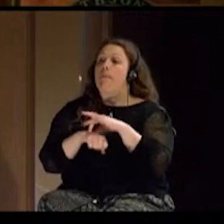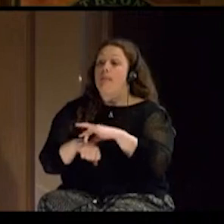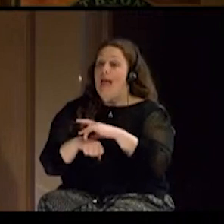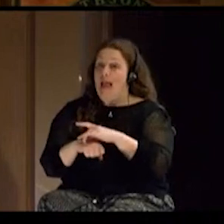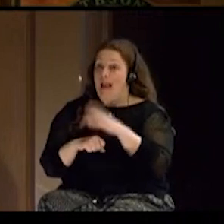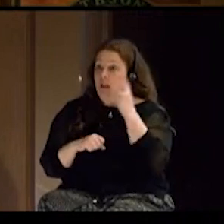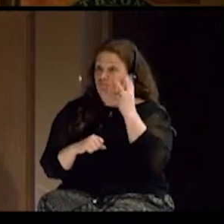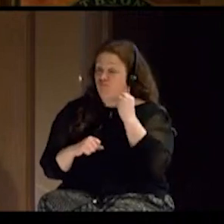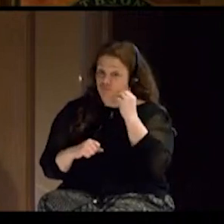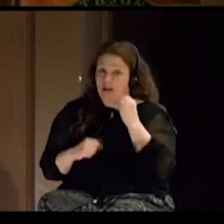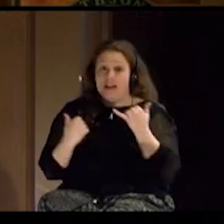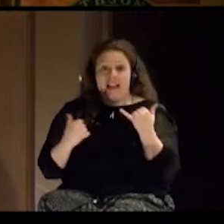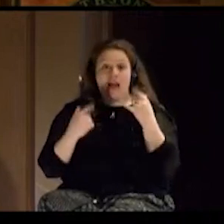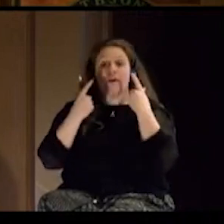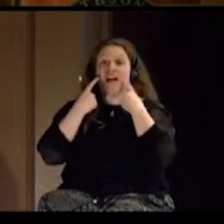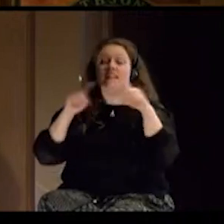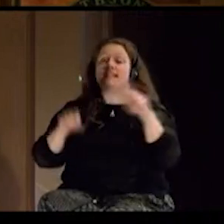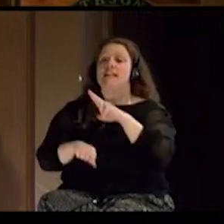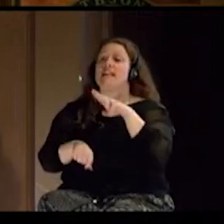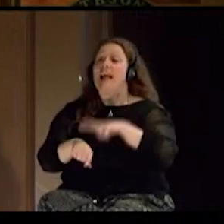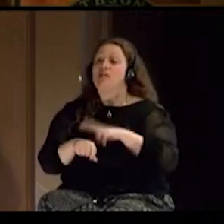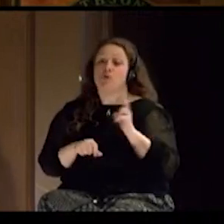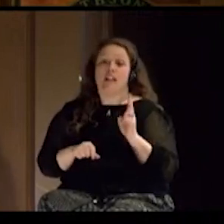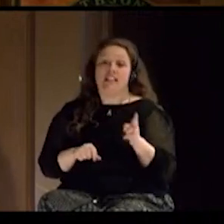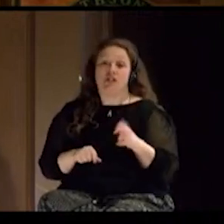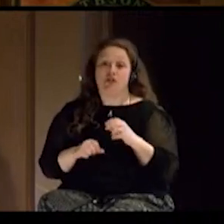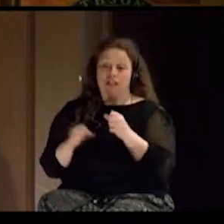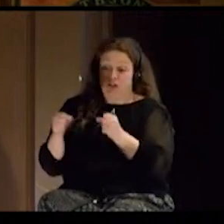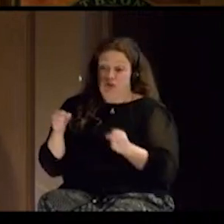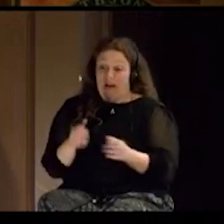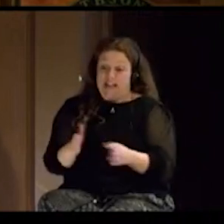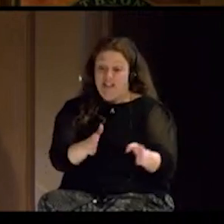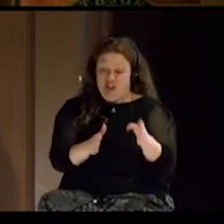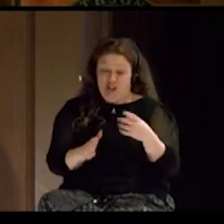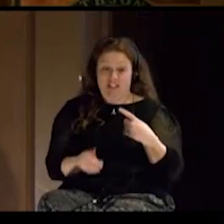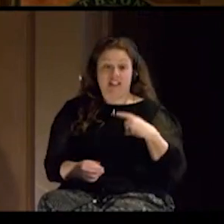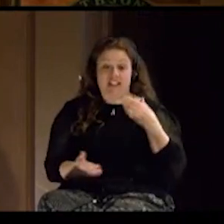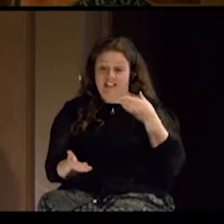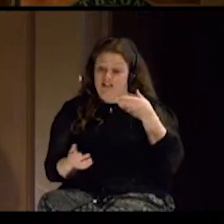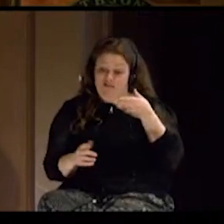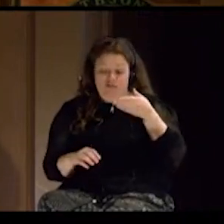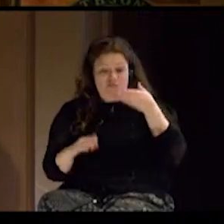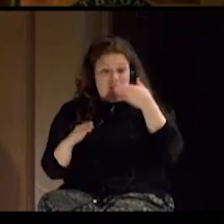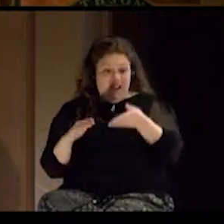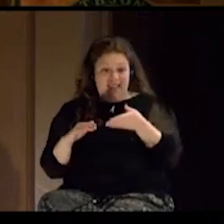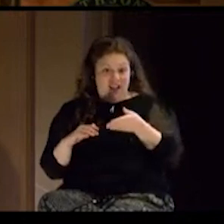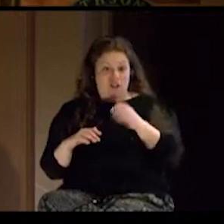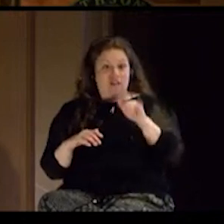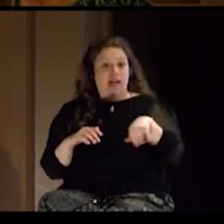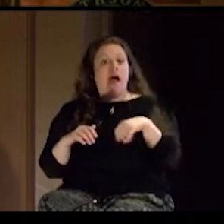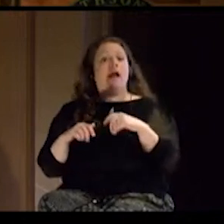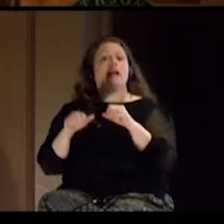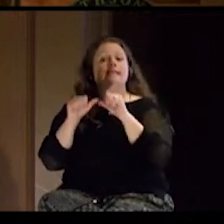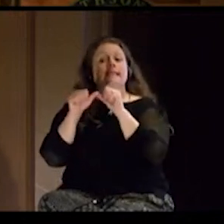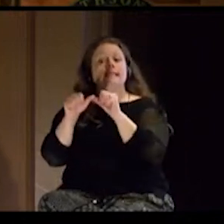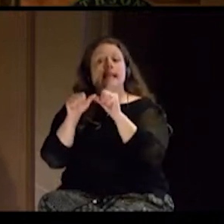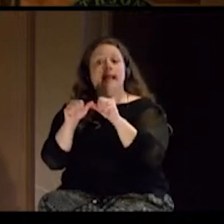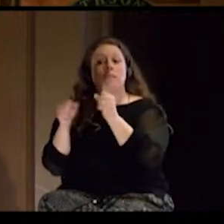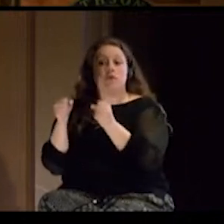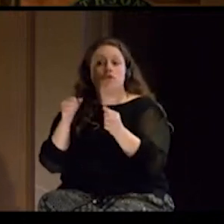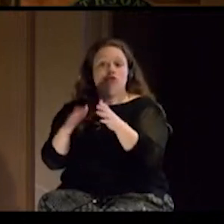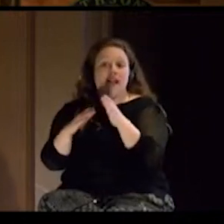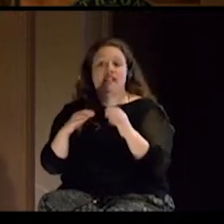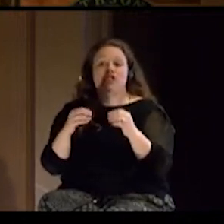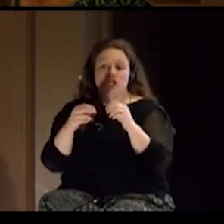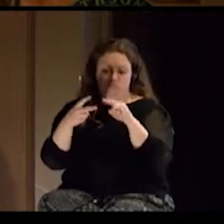announcing the natural history strategy that sits directly underneath that Life on a Sustainable strategy. This is our